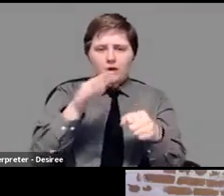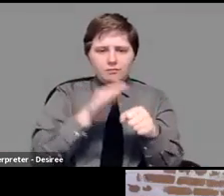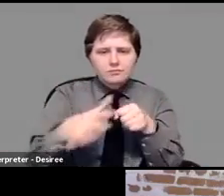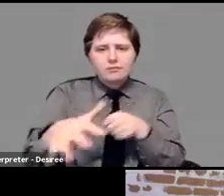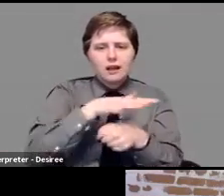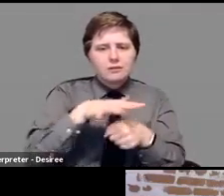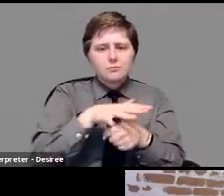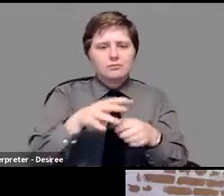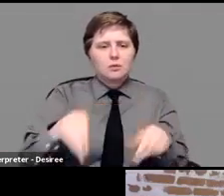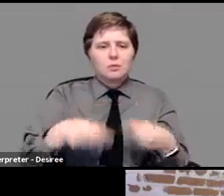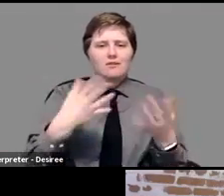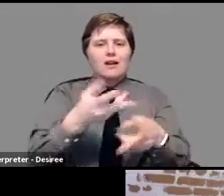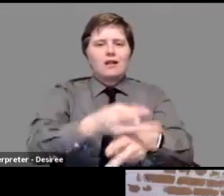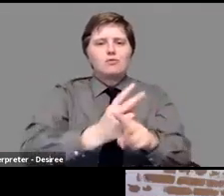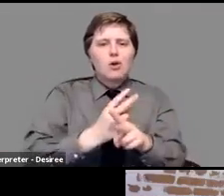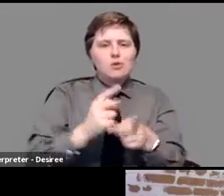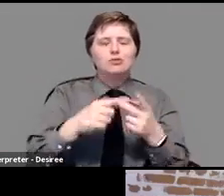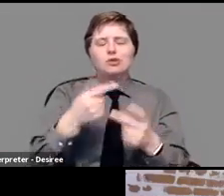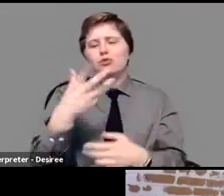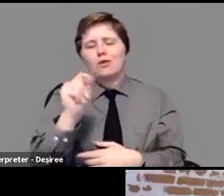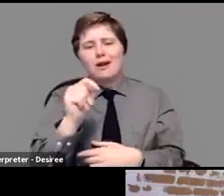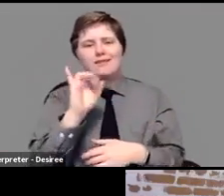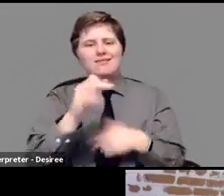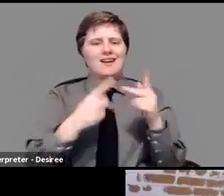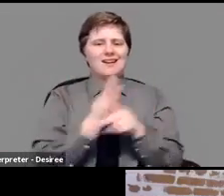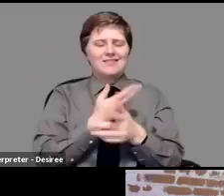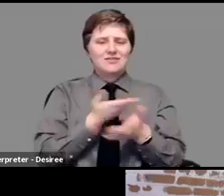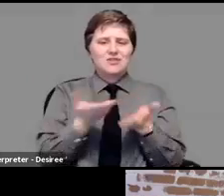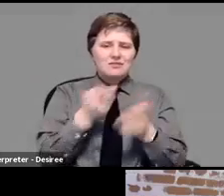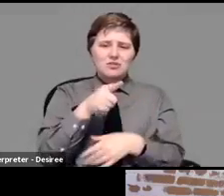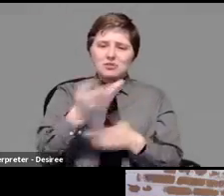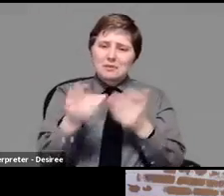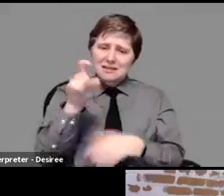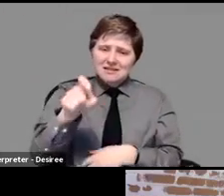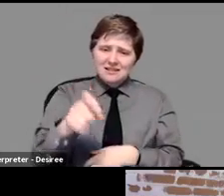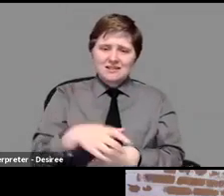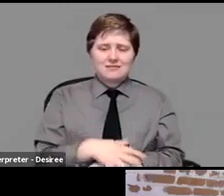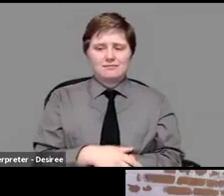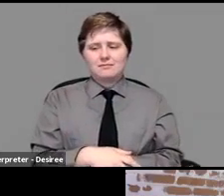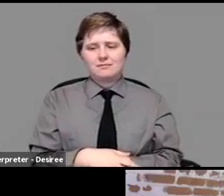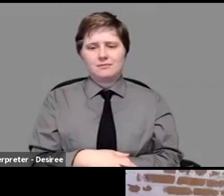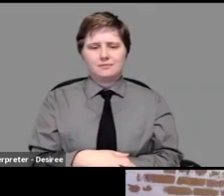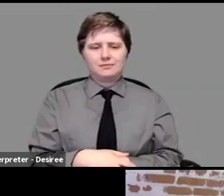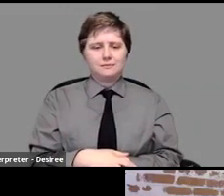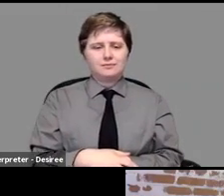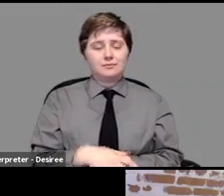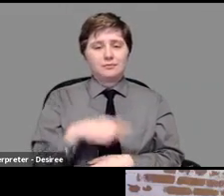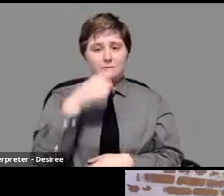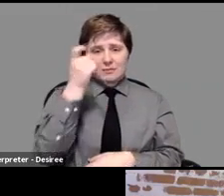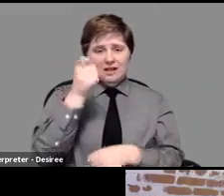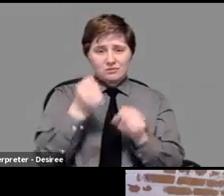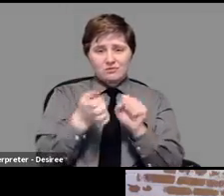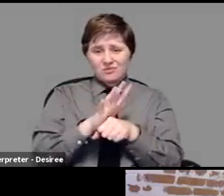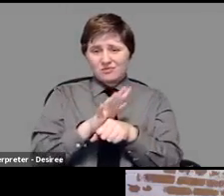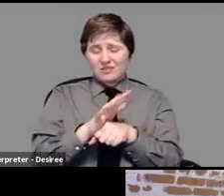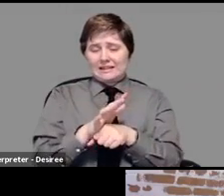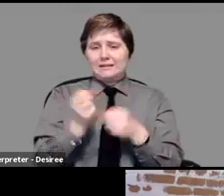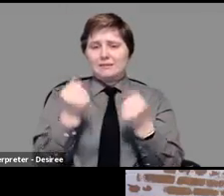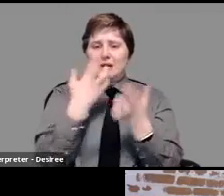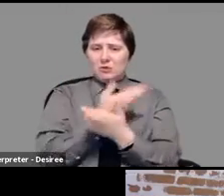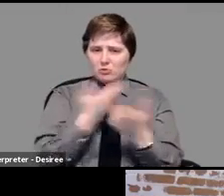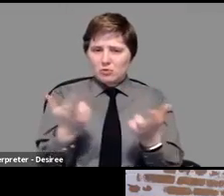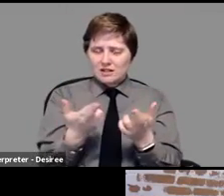are providing loans and grants and things like that that you might need for your business. Due to coronavirus, there's been a number of